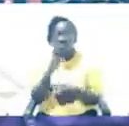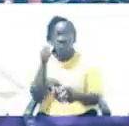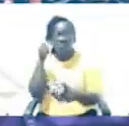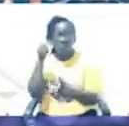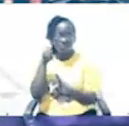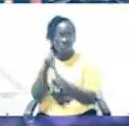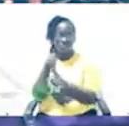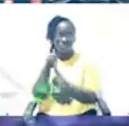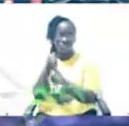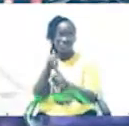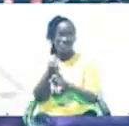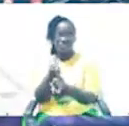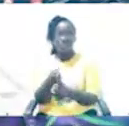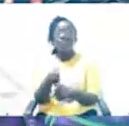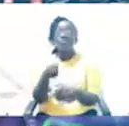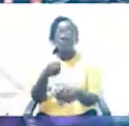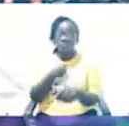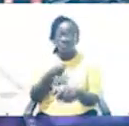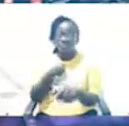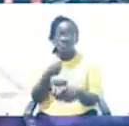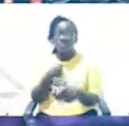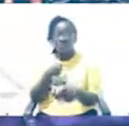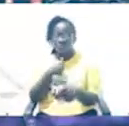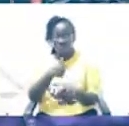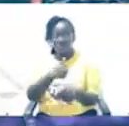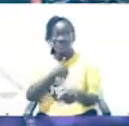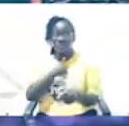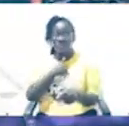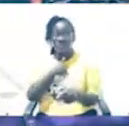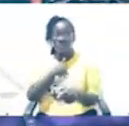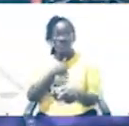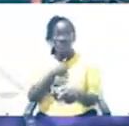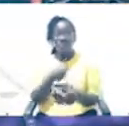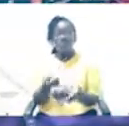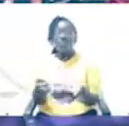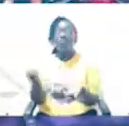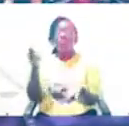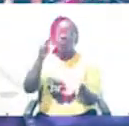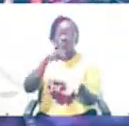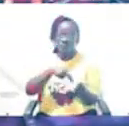the resurrection and the life. I am the Lord God.